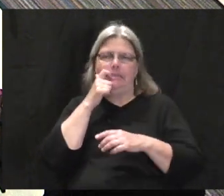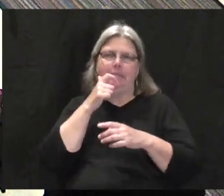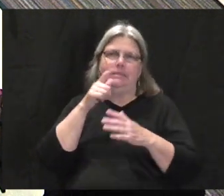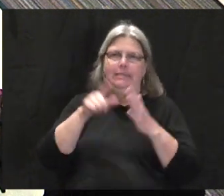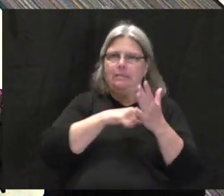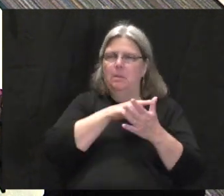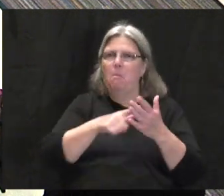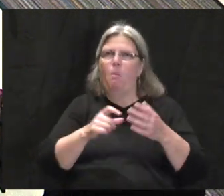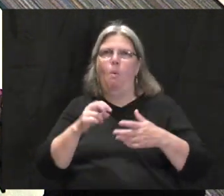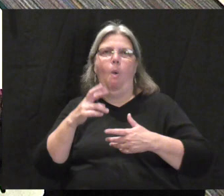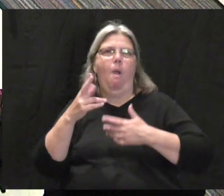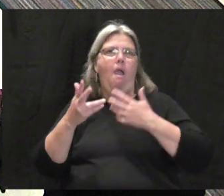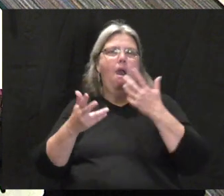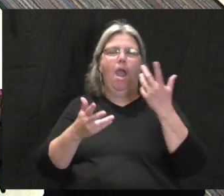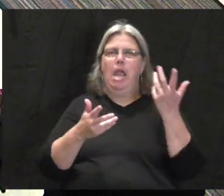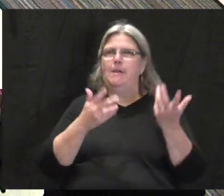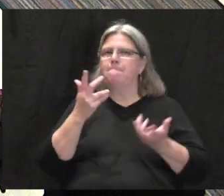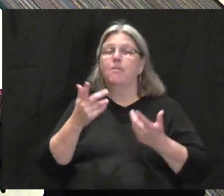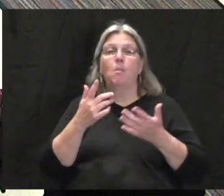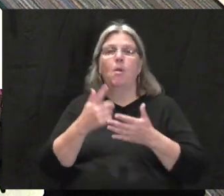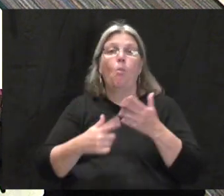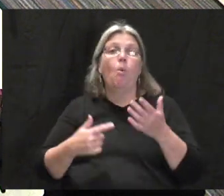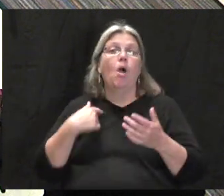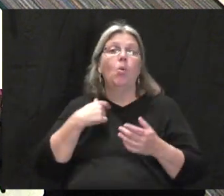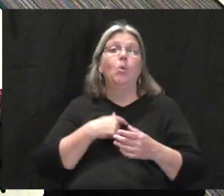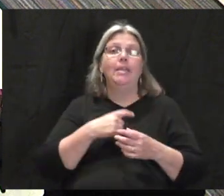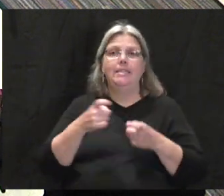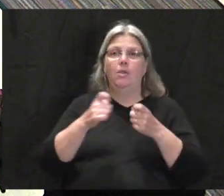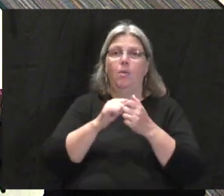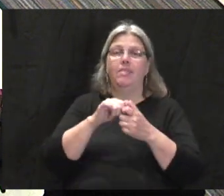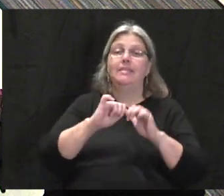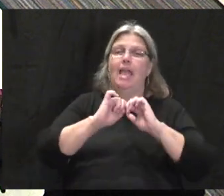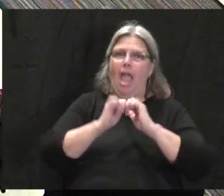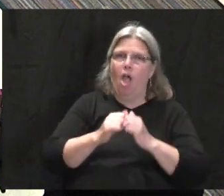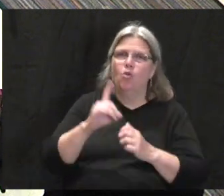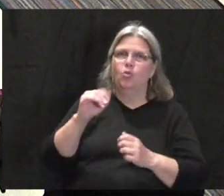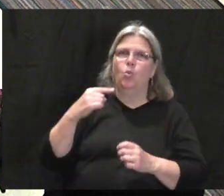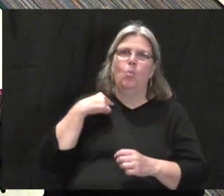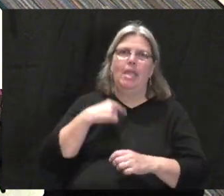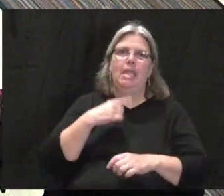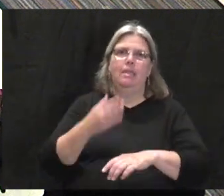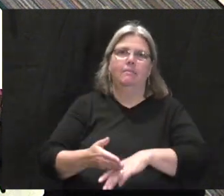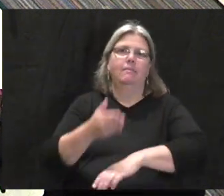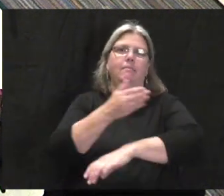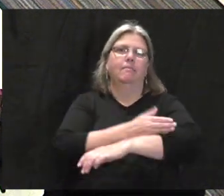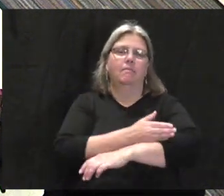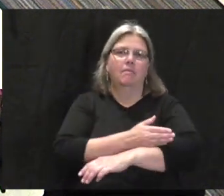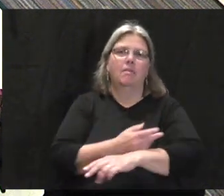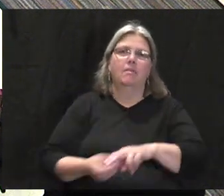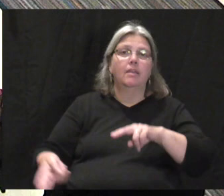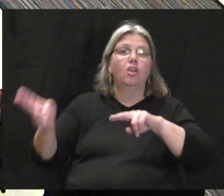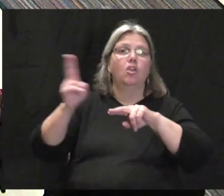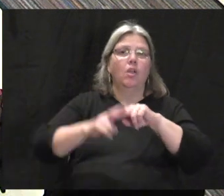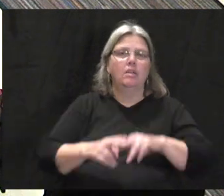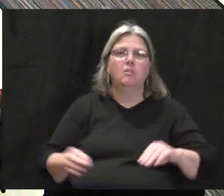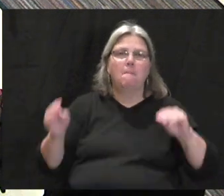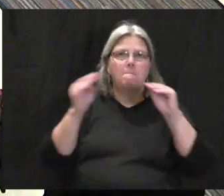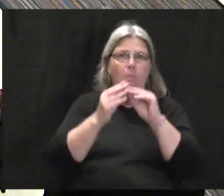how do we be more understanding of every child that comes into our building and into our classroom every day, and try to deal with them